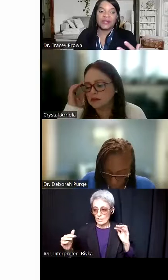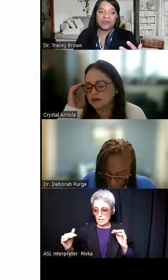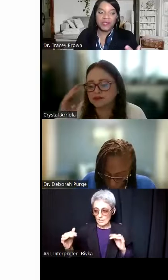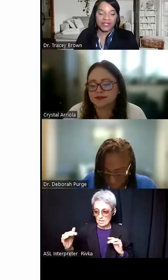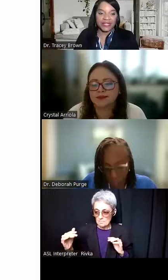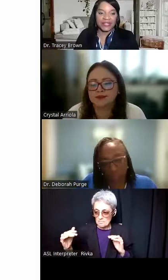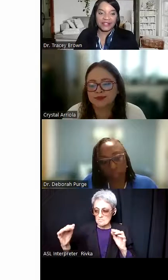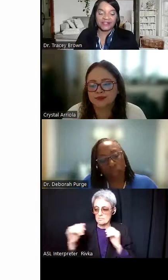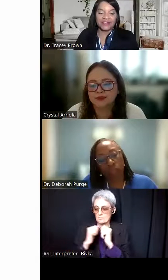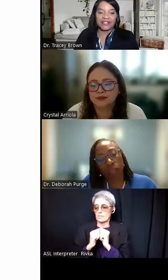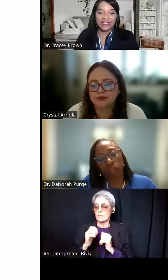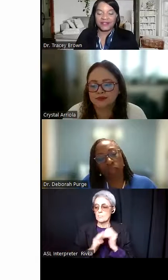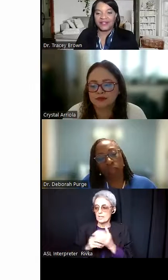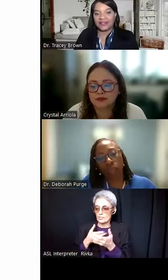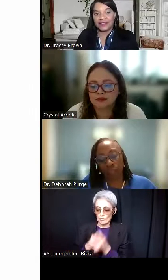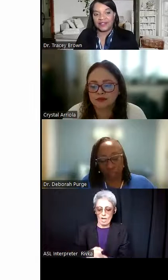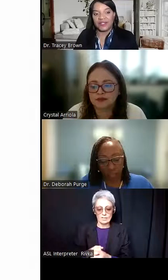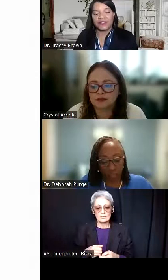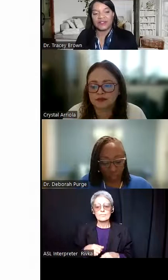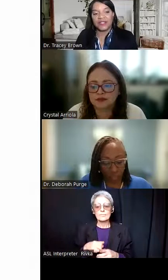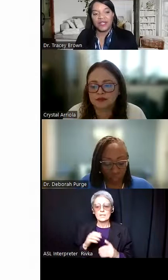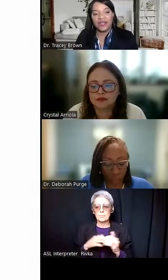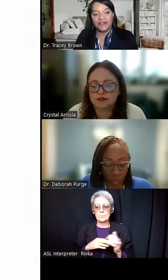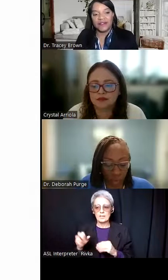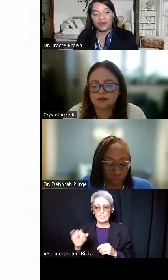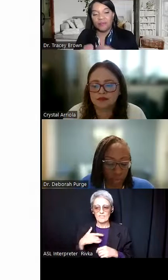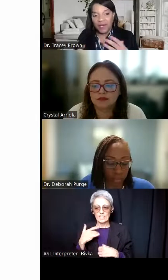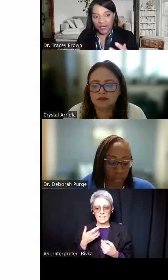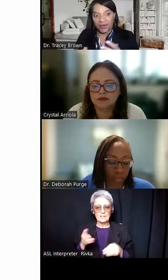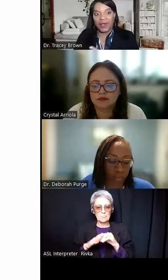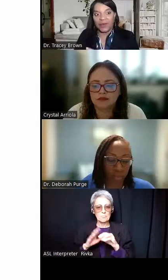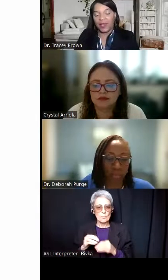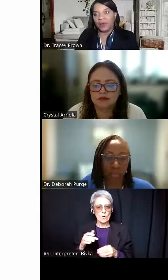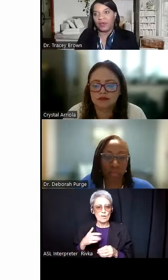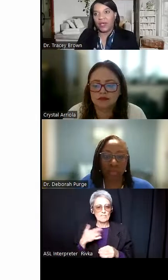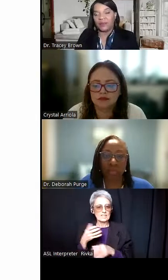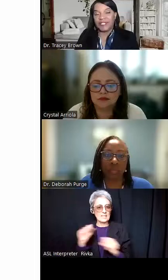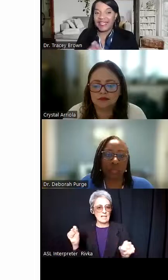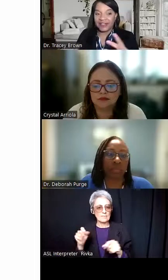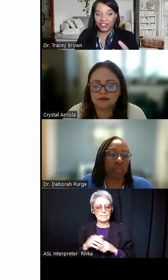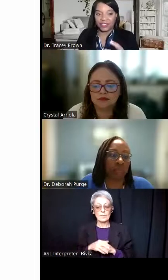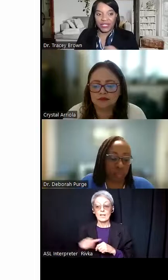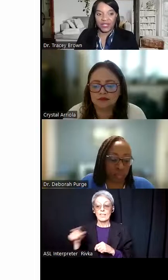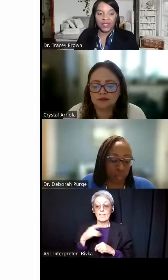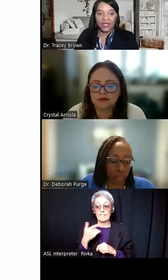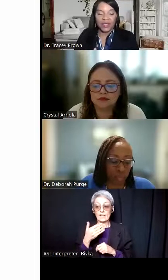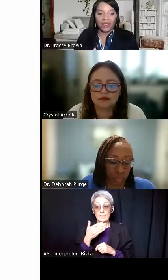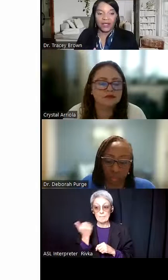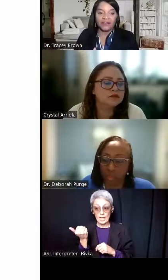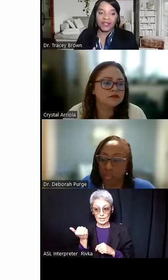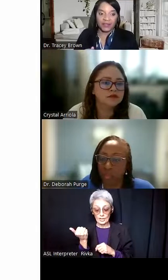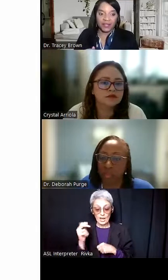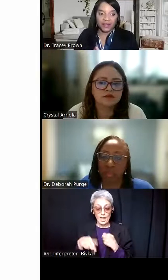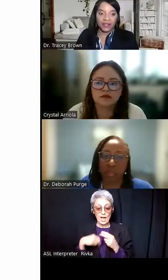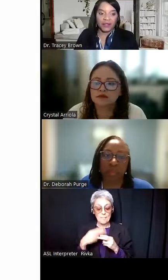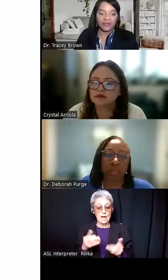trust, building that sense of felt safety so that students feel better about taking the journey